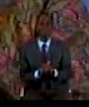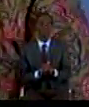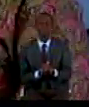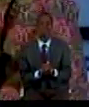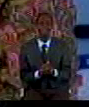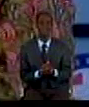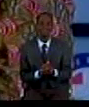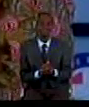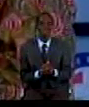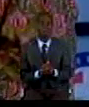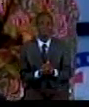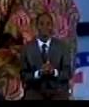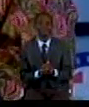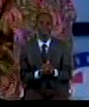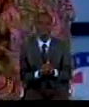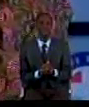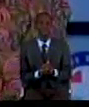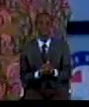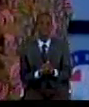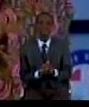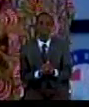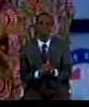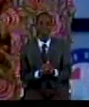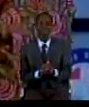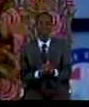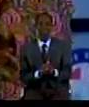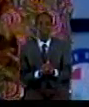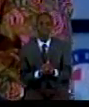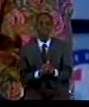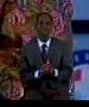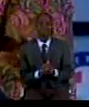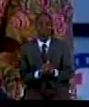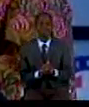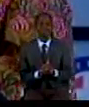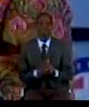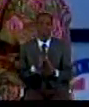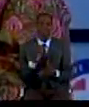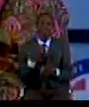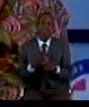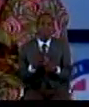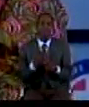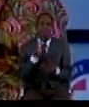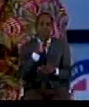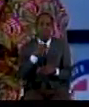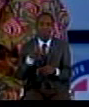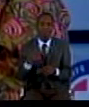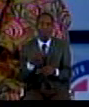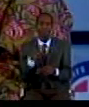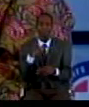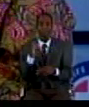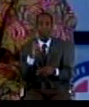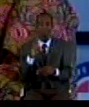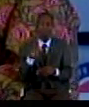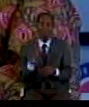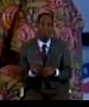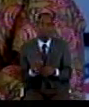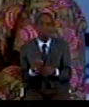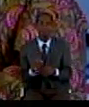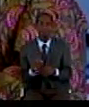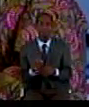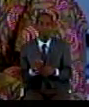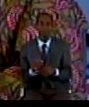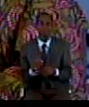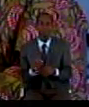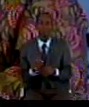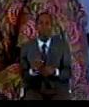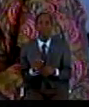Okay, I just went blank for a moment. That is Juliet, and the one that appears to be looking as